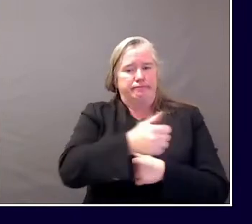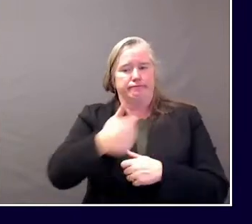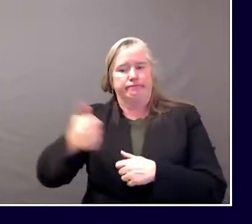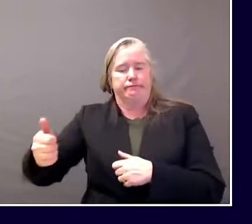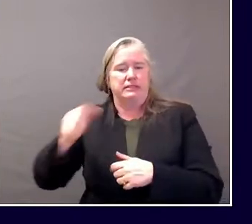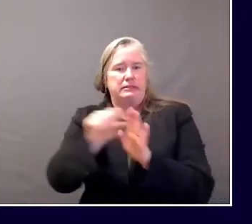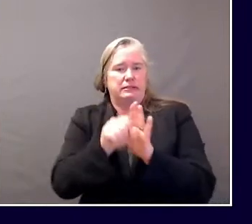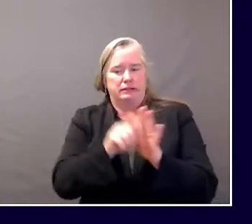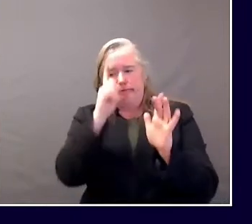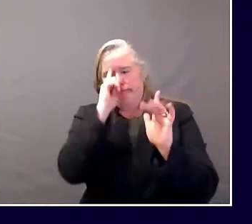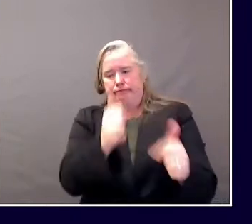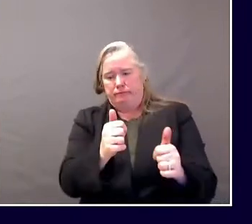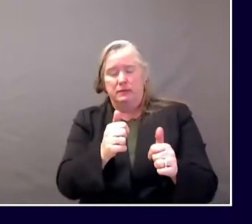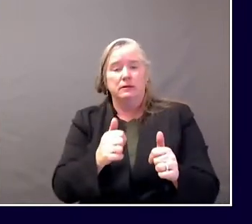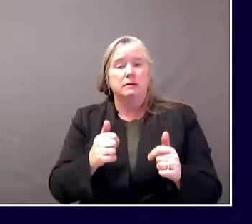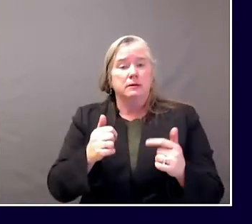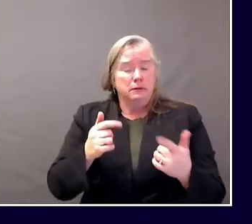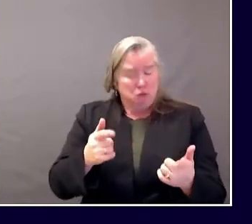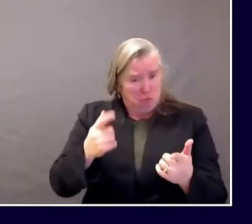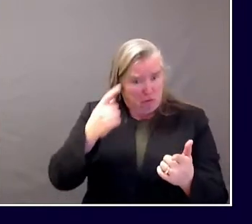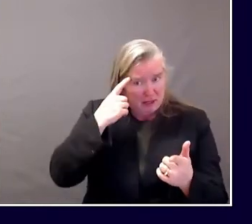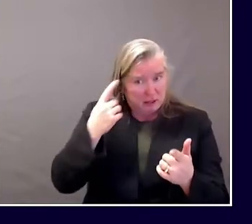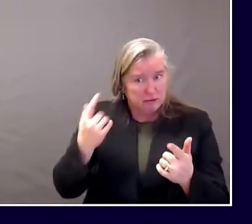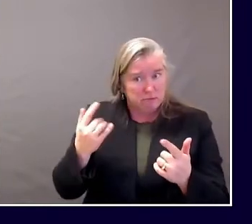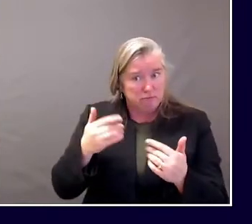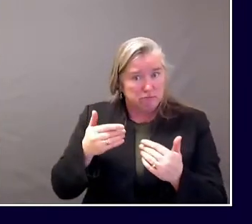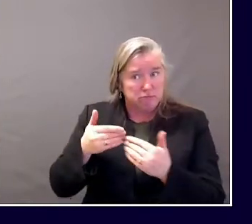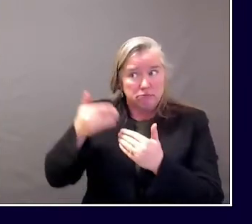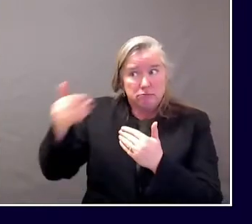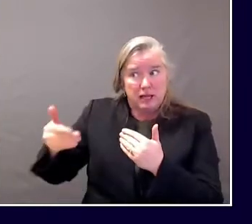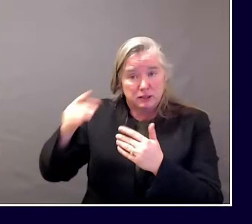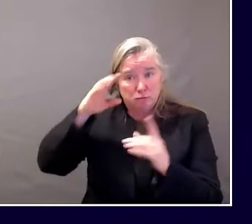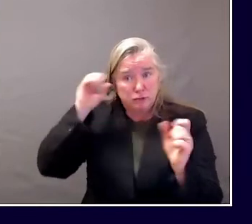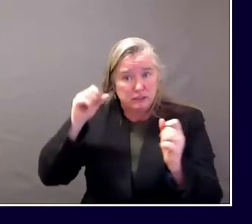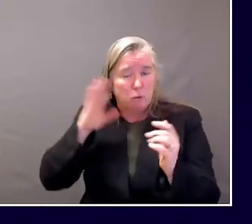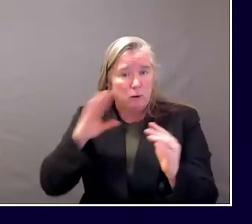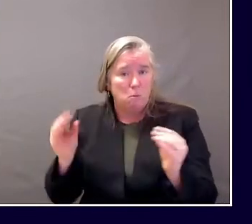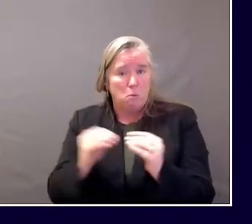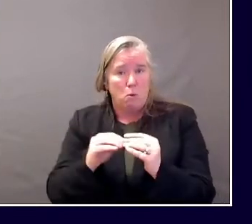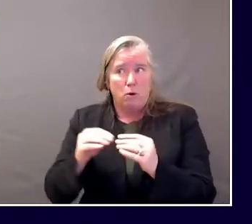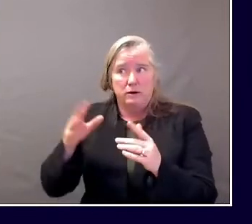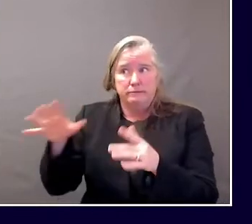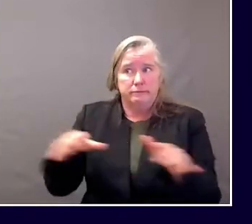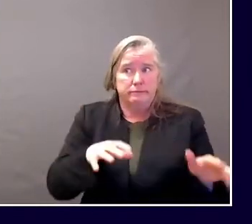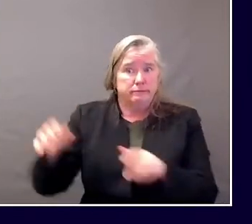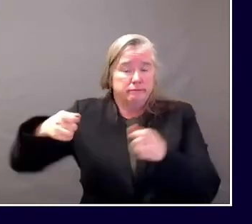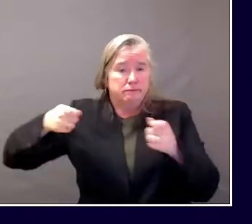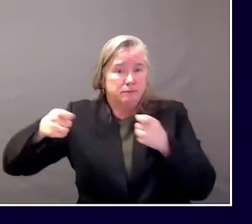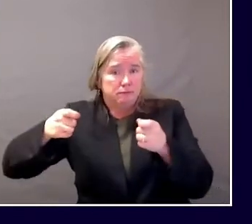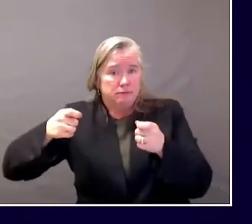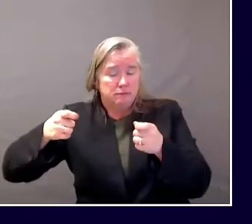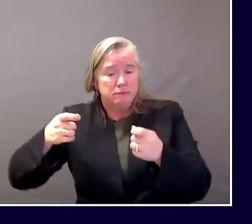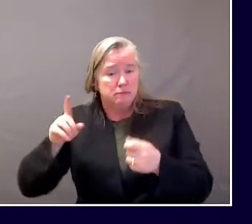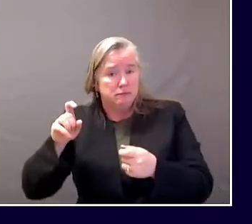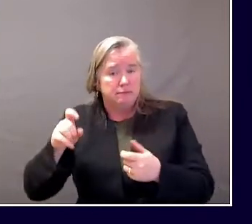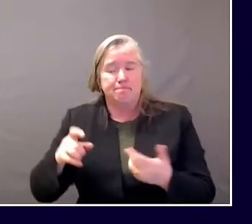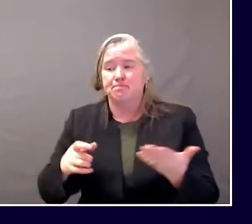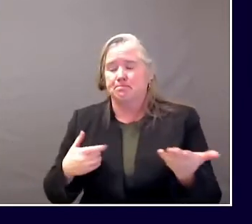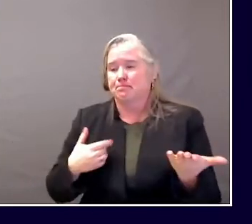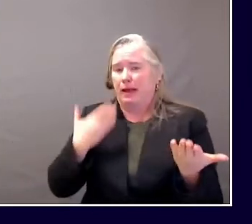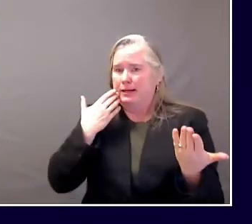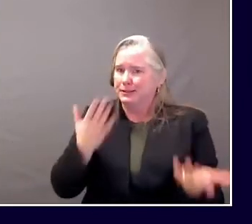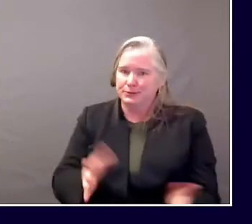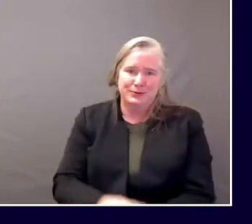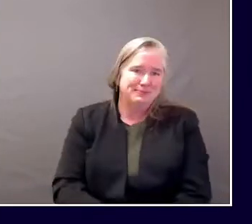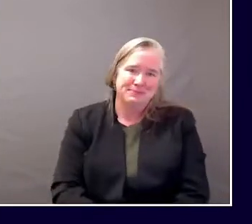don't. In my case, I haven't. I think it's too early to tell. As part of my role with the organization of